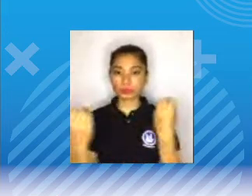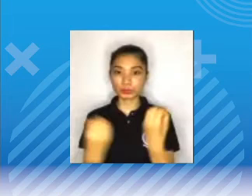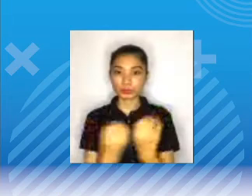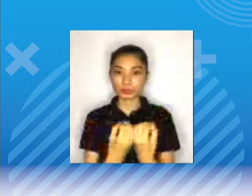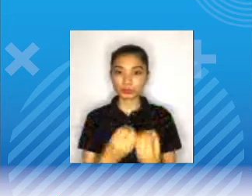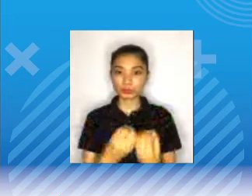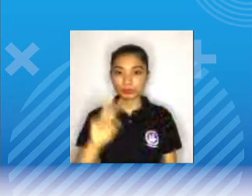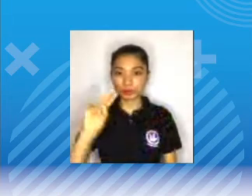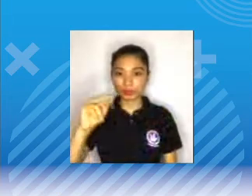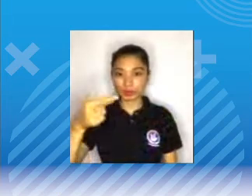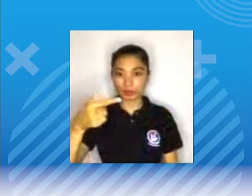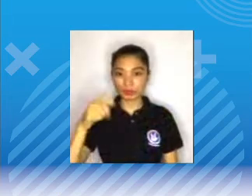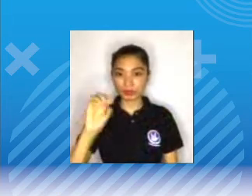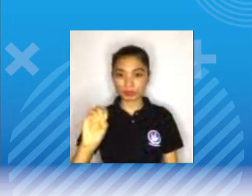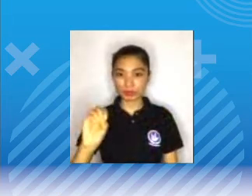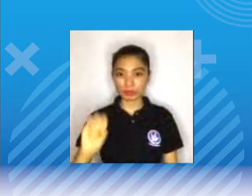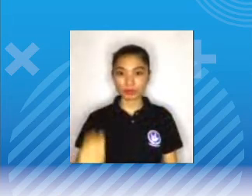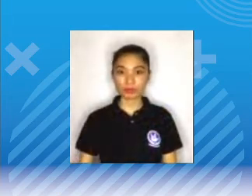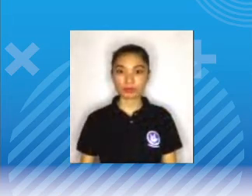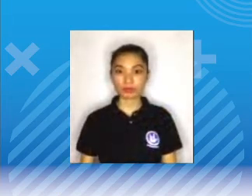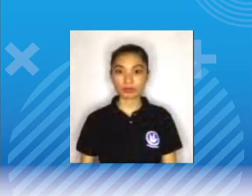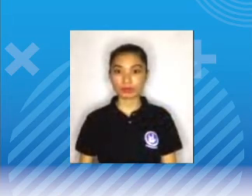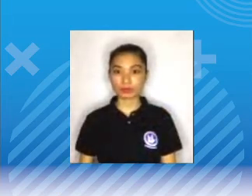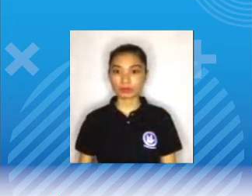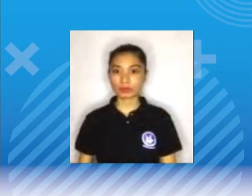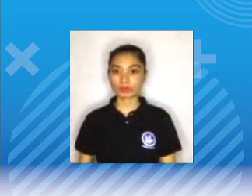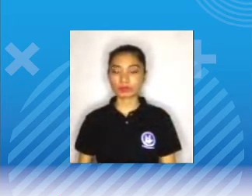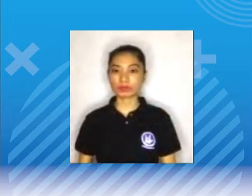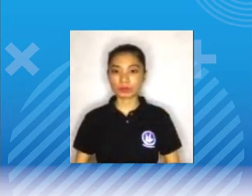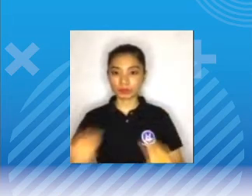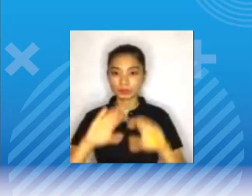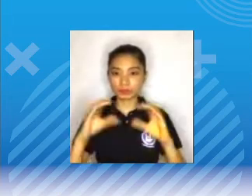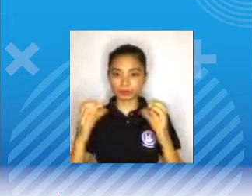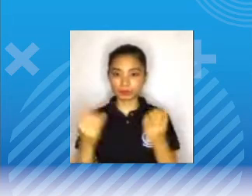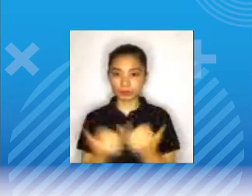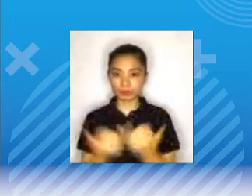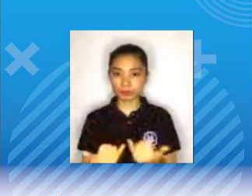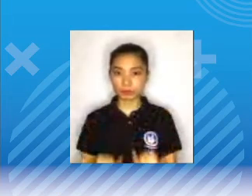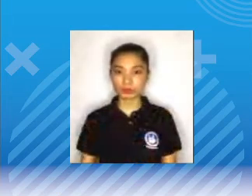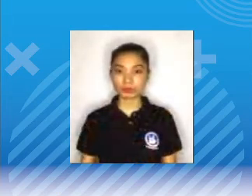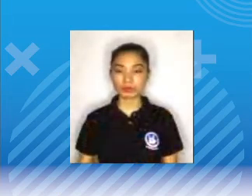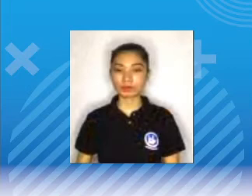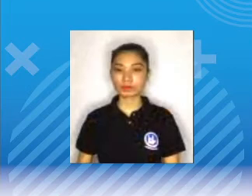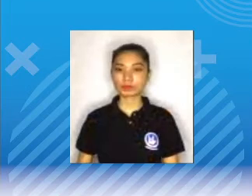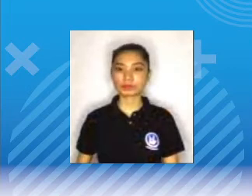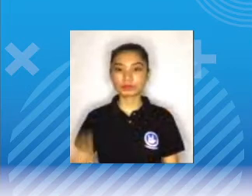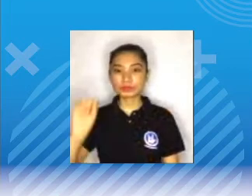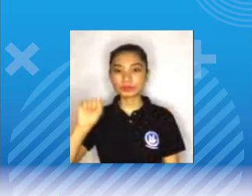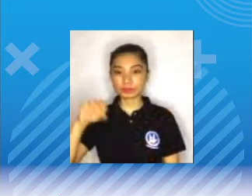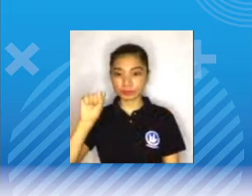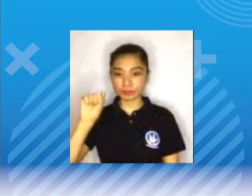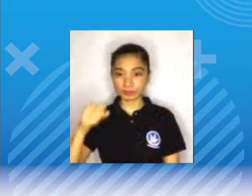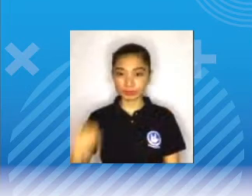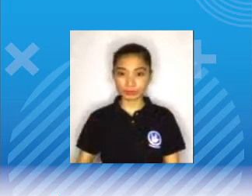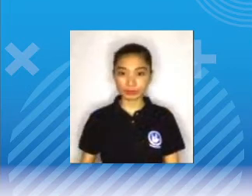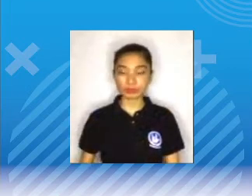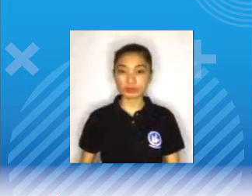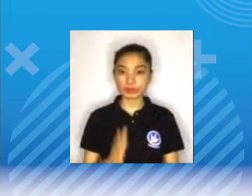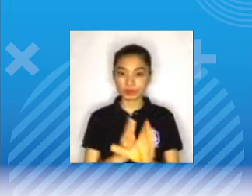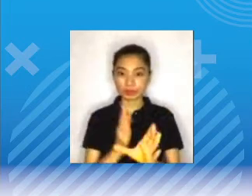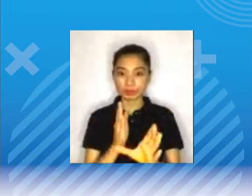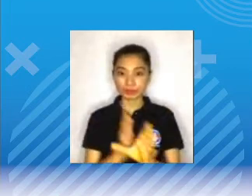and corporations. So they are the service and research arm of the psychology department of Ateneo de